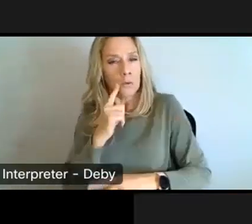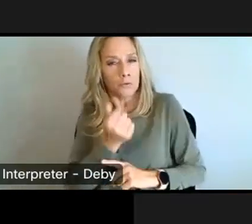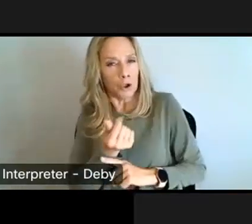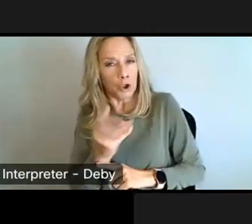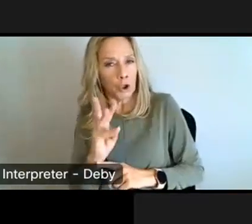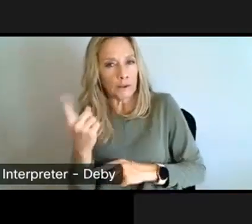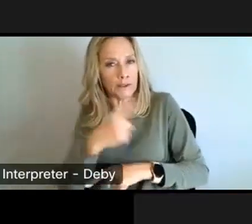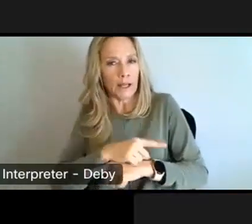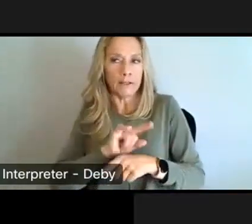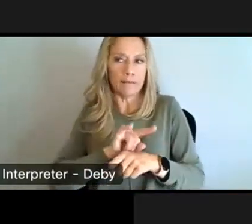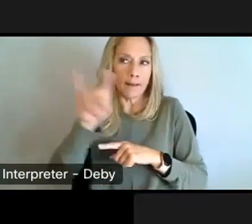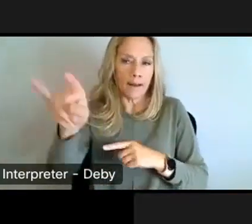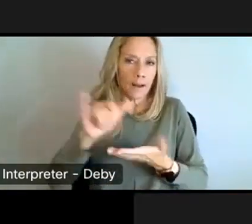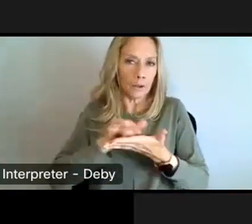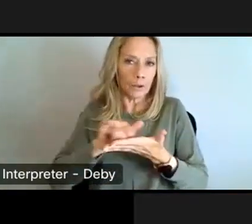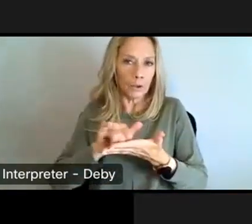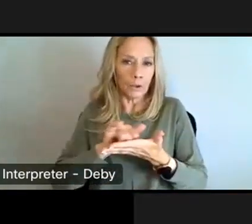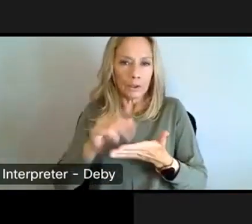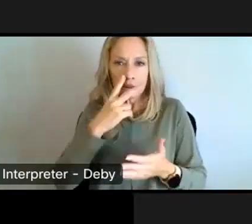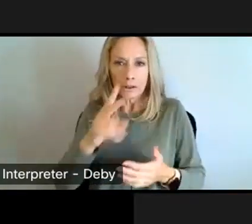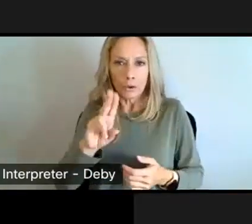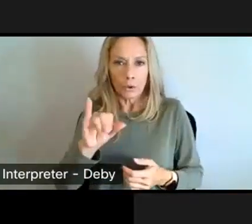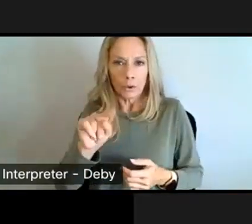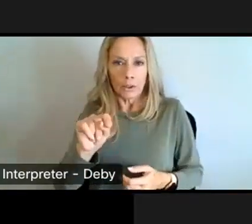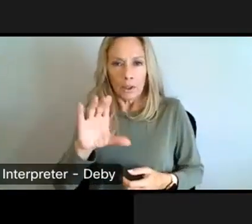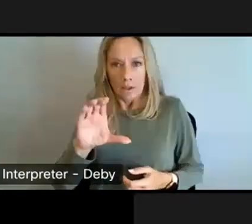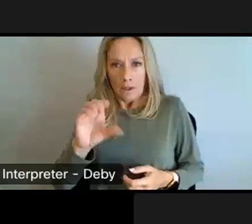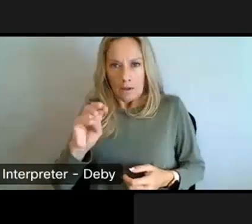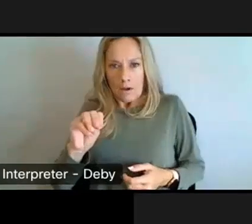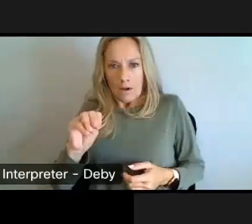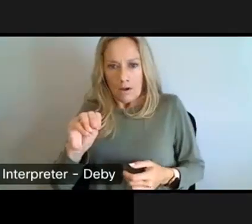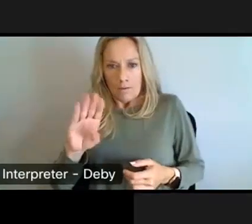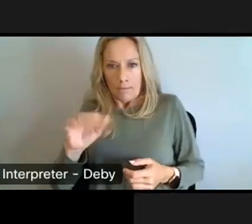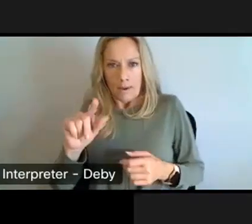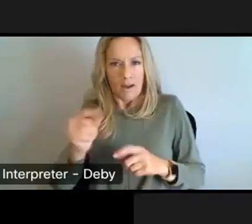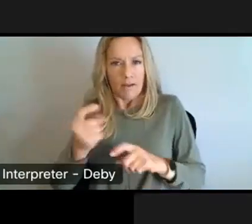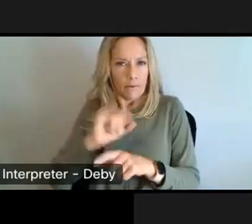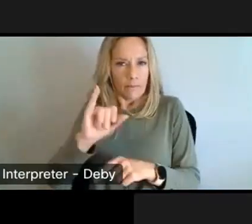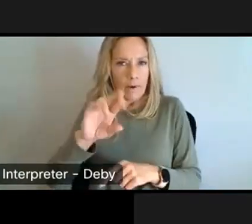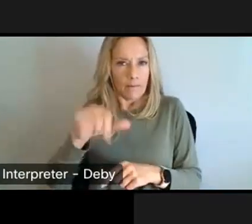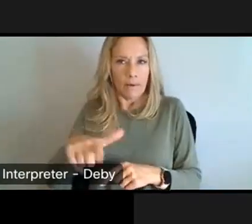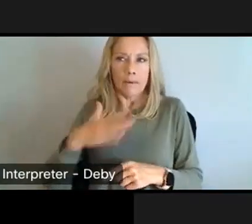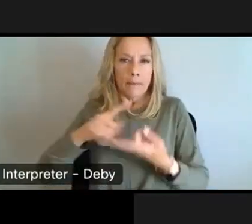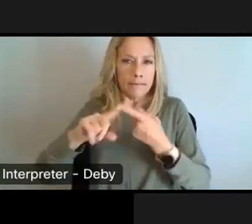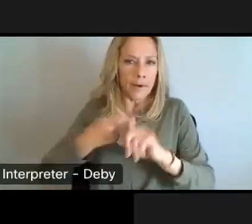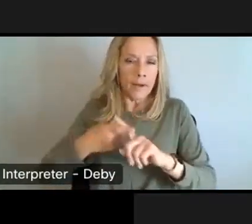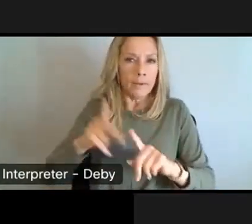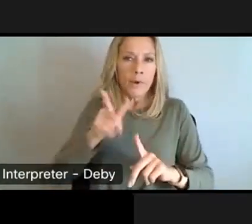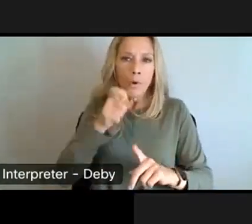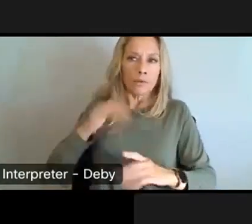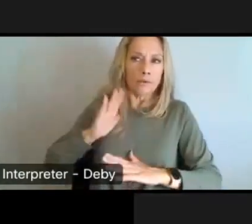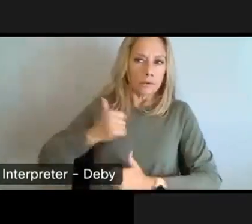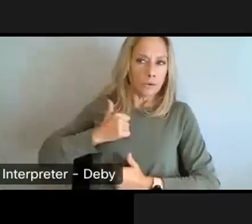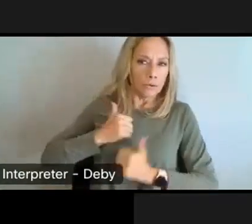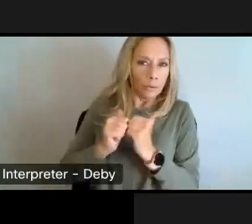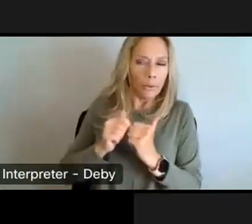fly up to New York to see my unit come back from Iraq. And it was a bunch of my friends and people I had served with, people that were very